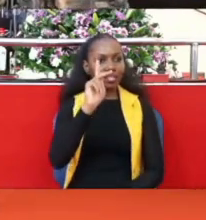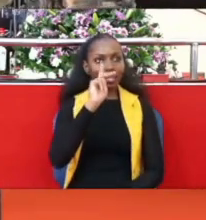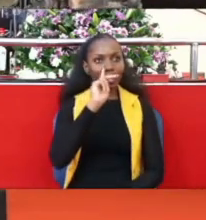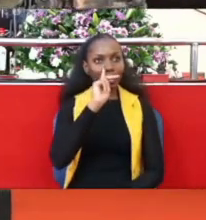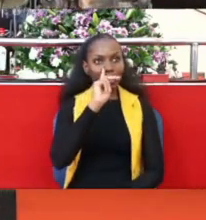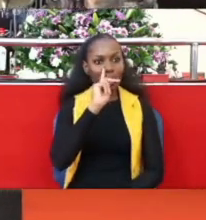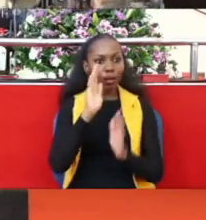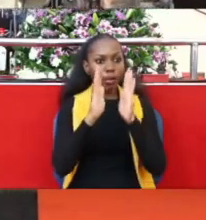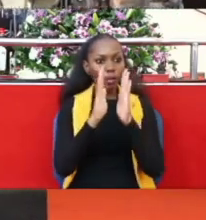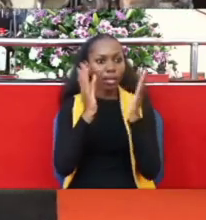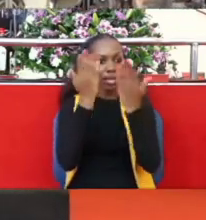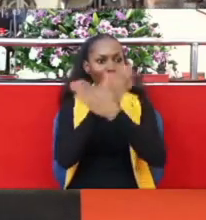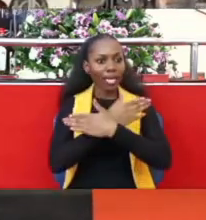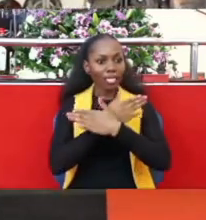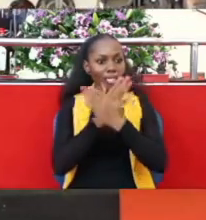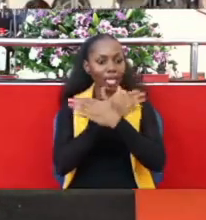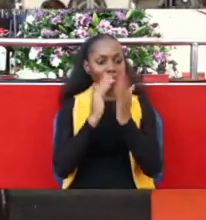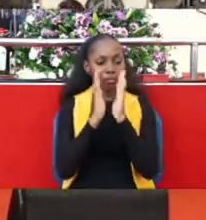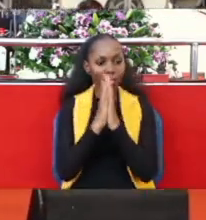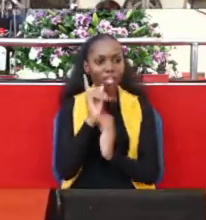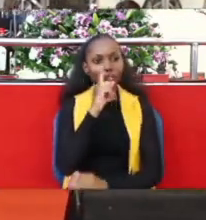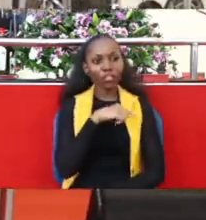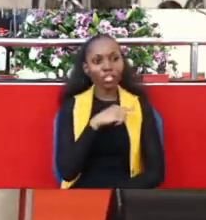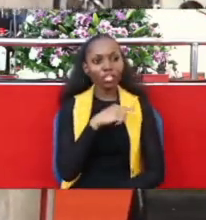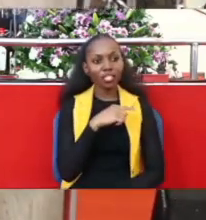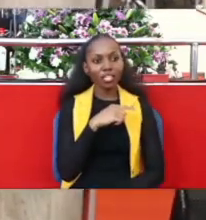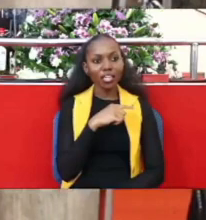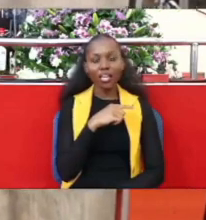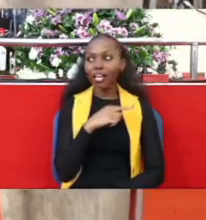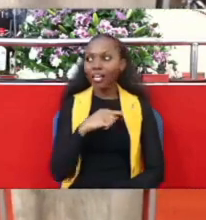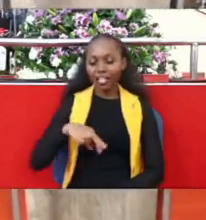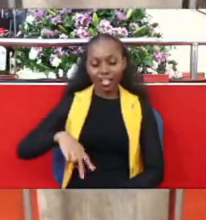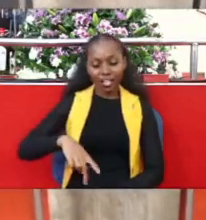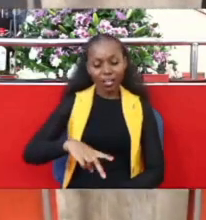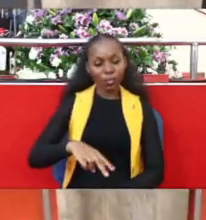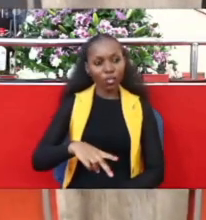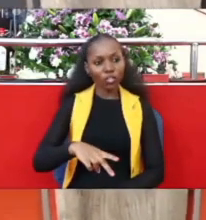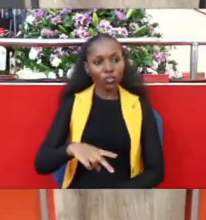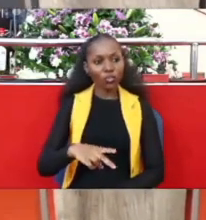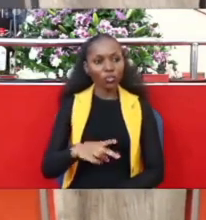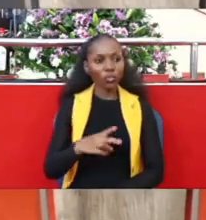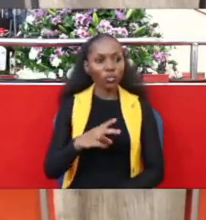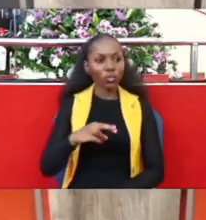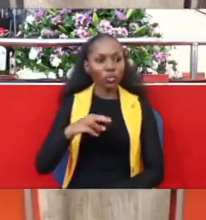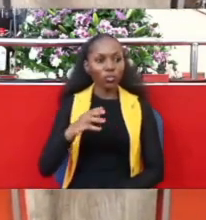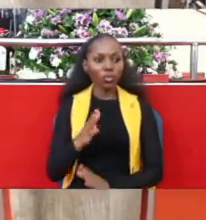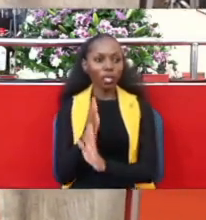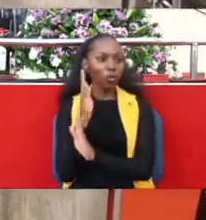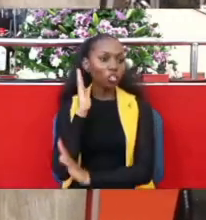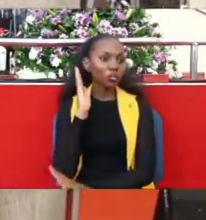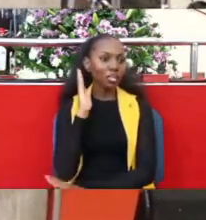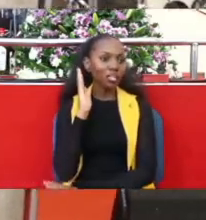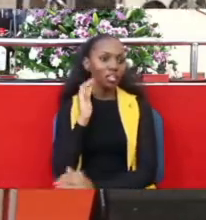And they want to go to their houses, they look for the watchmen to see them off. That